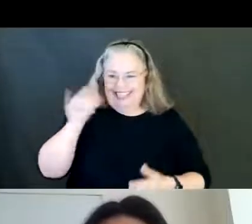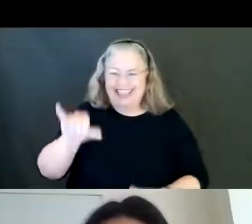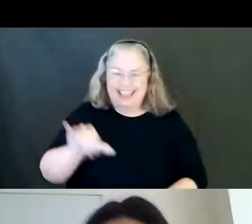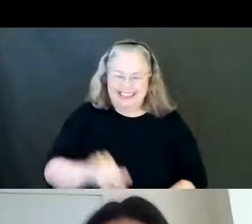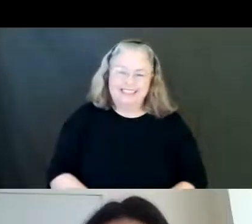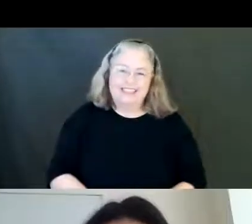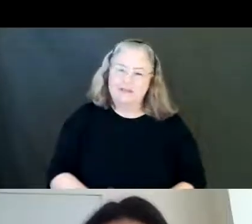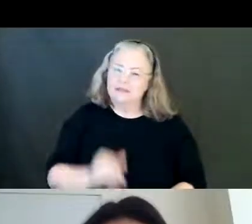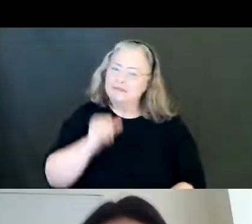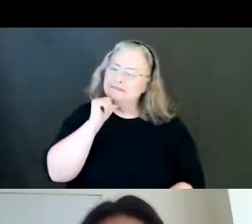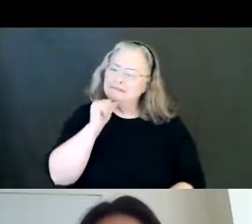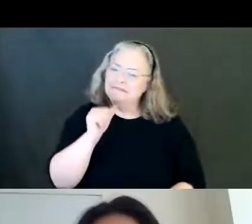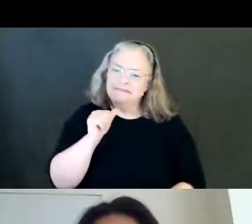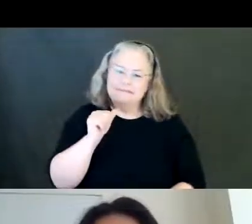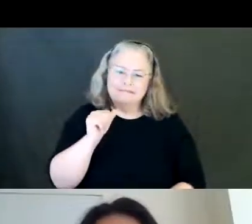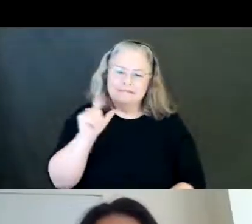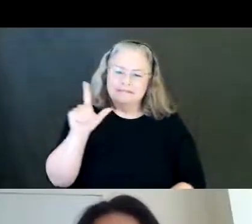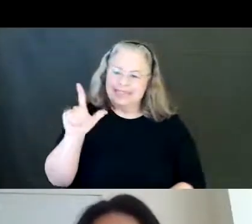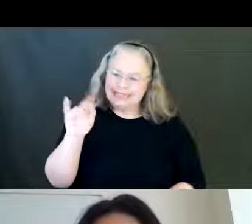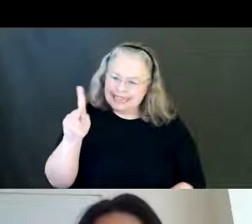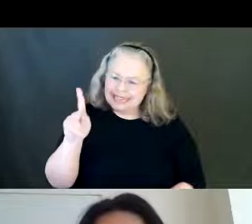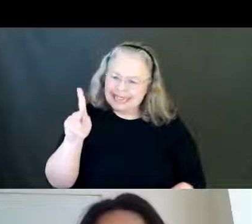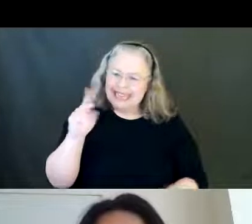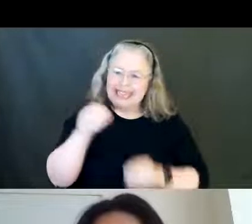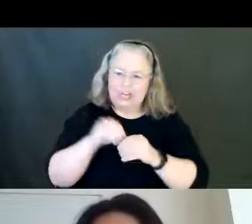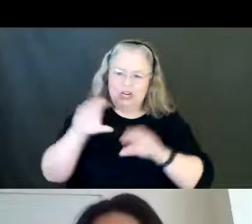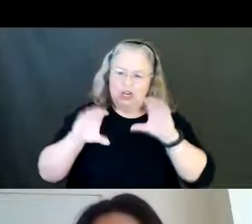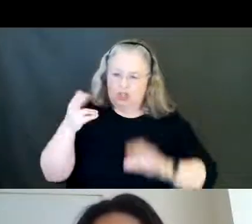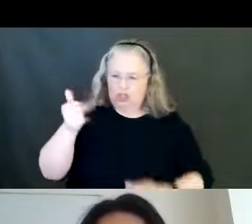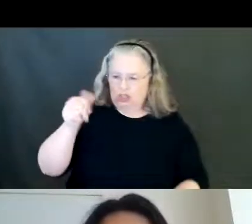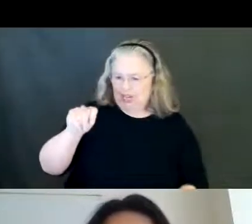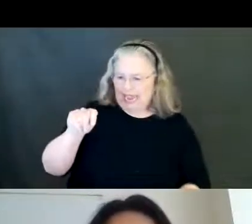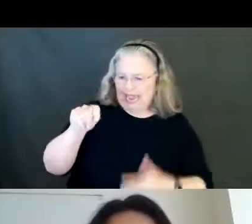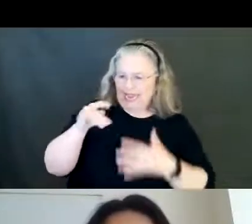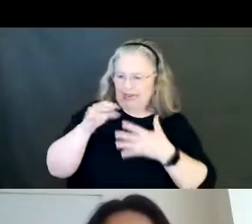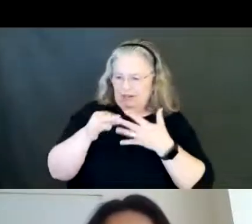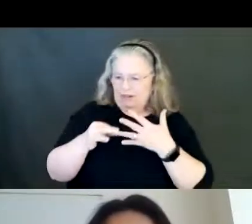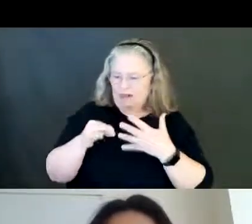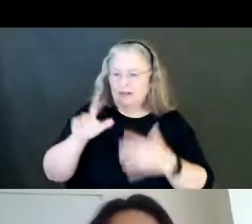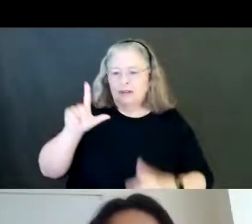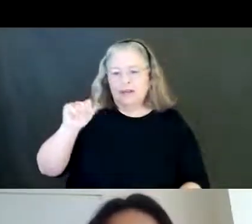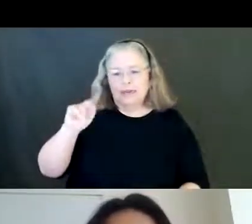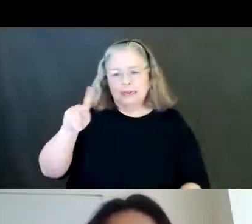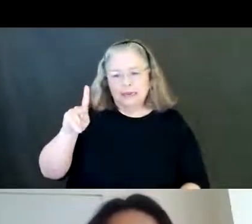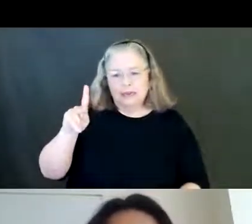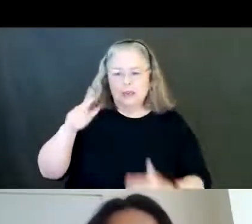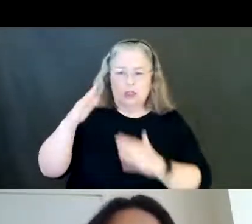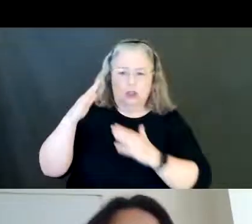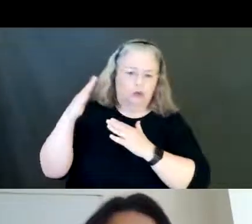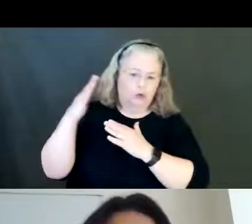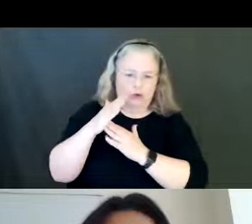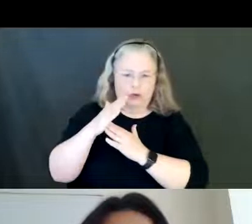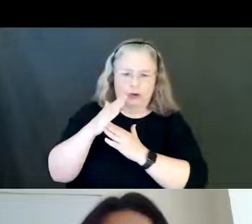So I'm not seeing, so the link is in the chat feature, but the link is also at the very top of the